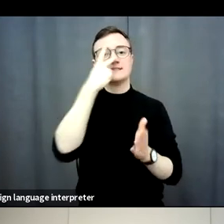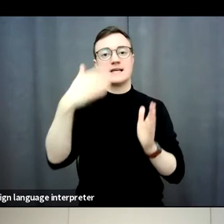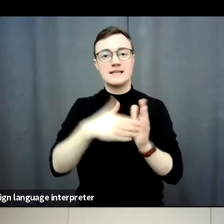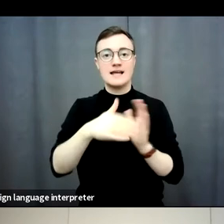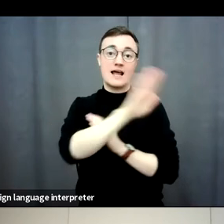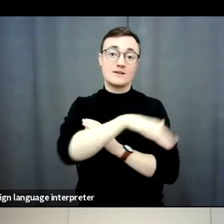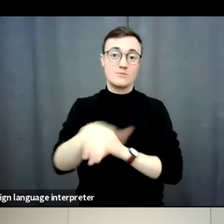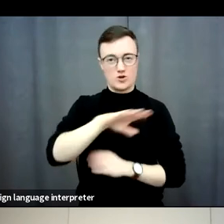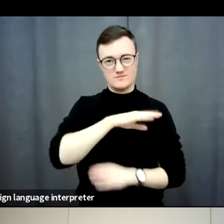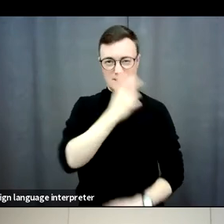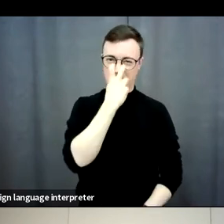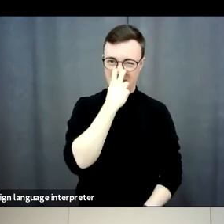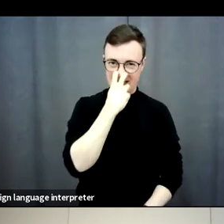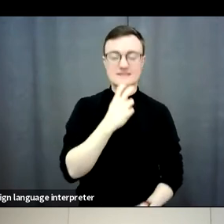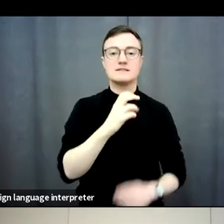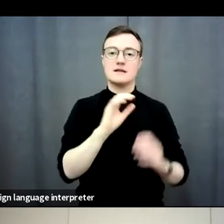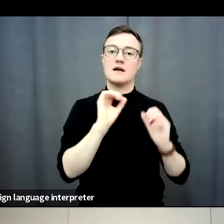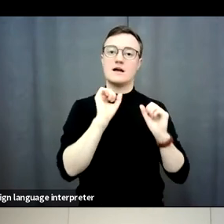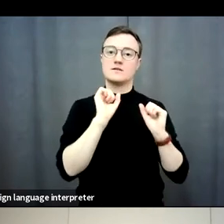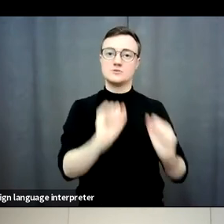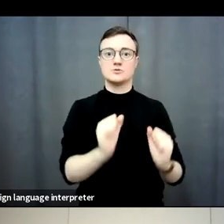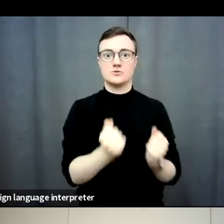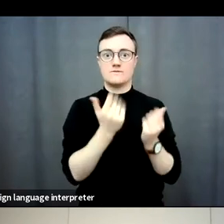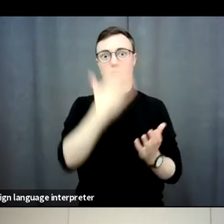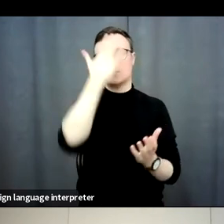with blindness in an inclusive settings.